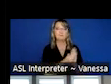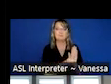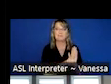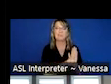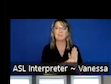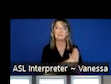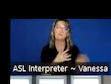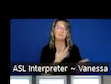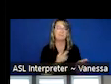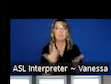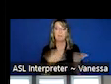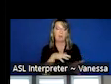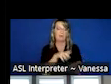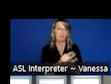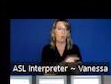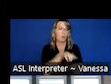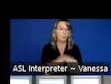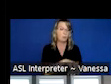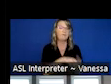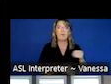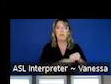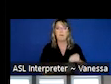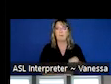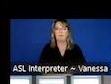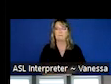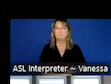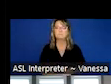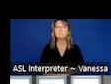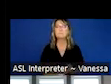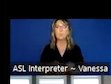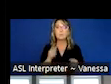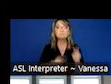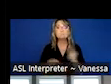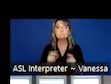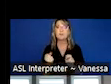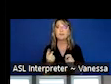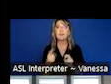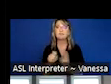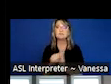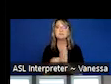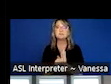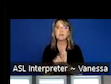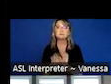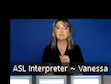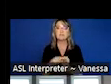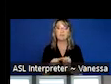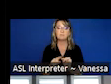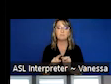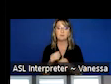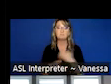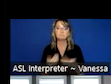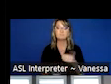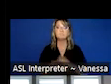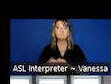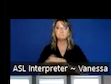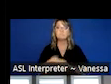weak. There also are states, and we looked at 11 of them, who have been enforcing